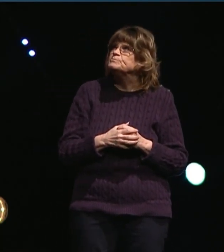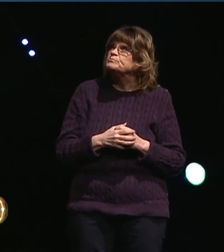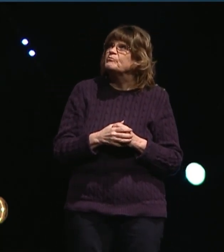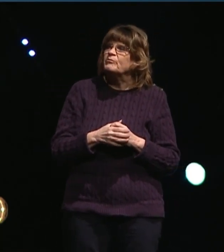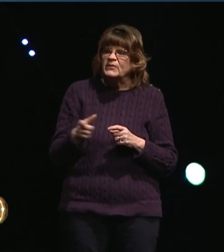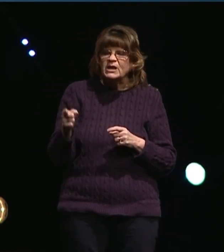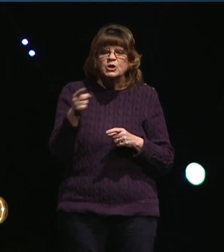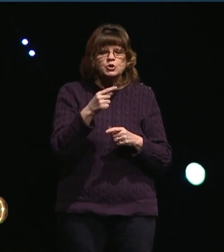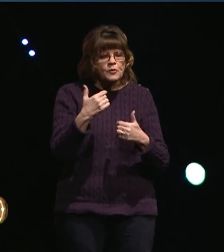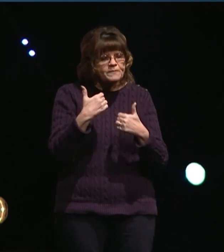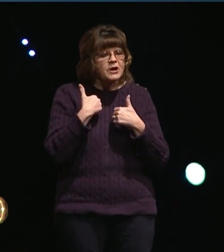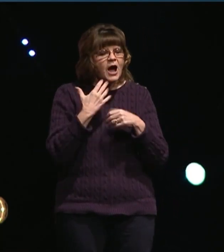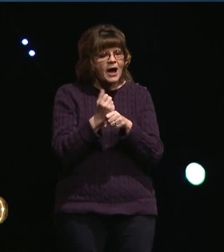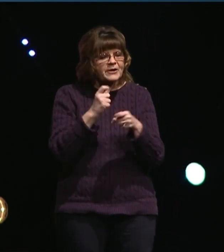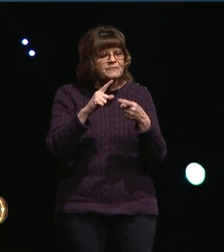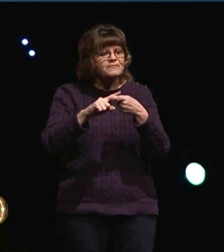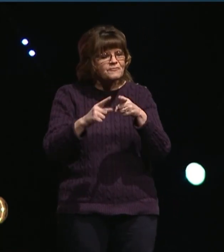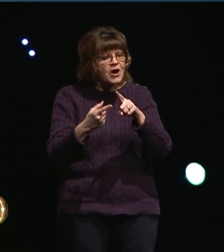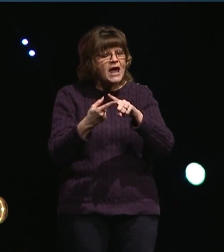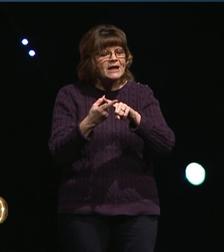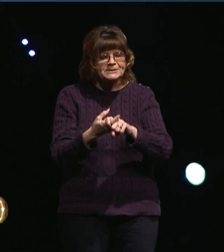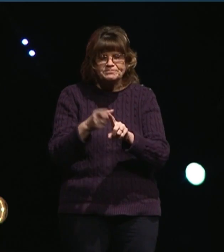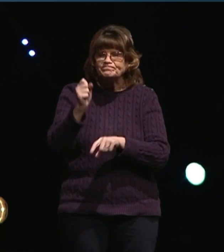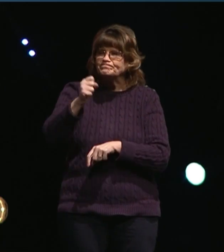You got a friend in me.